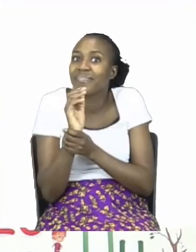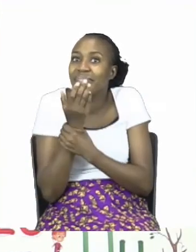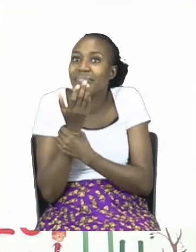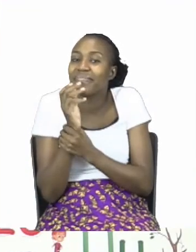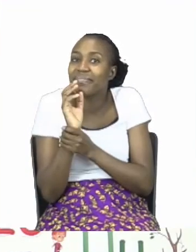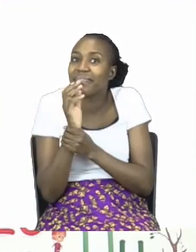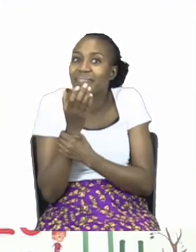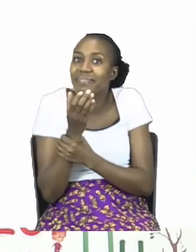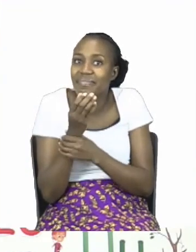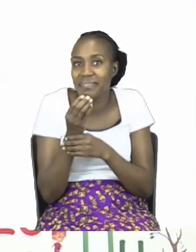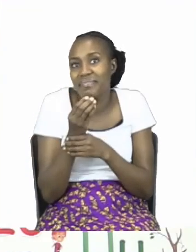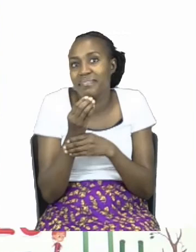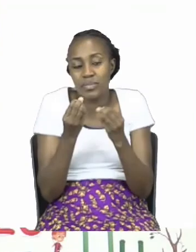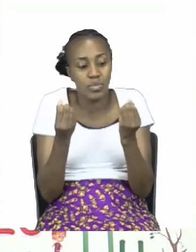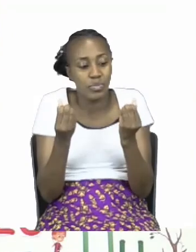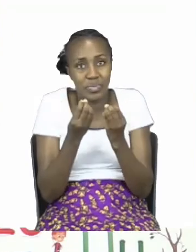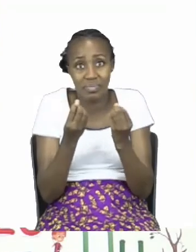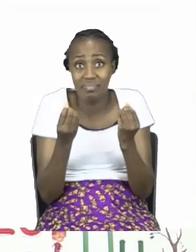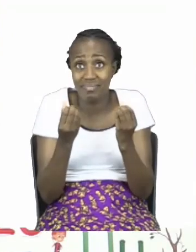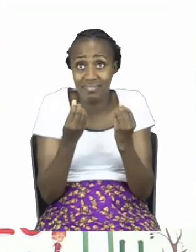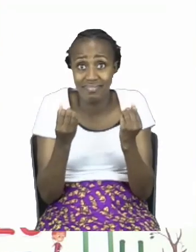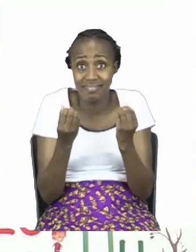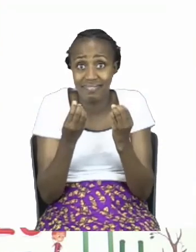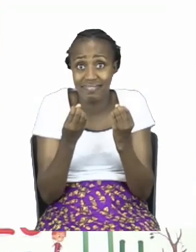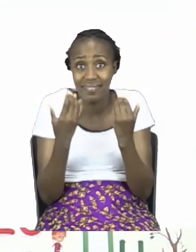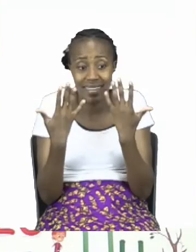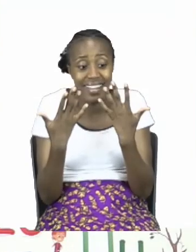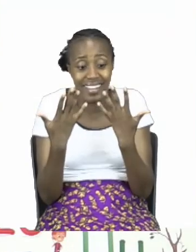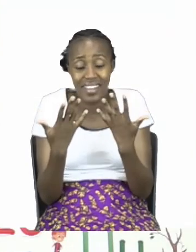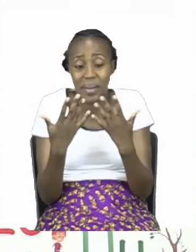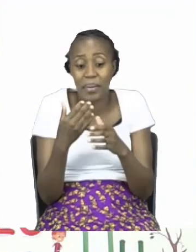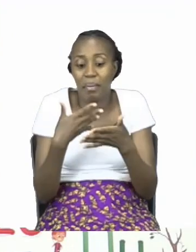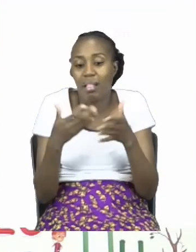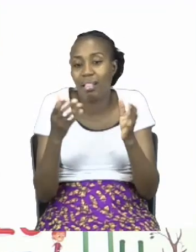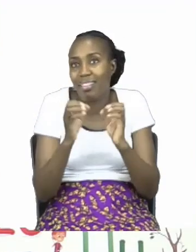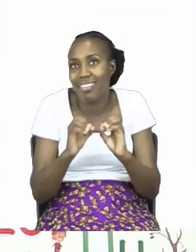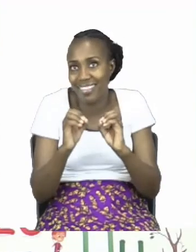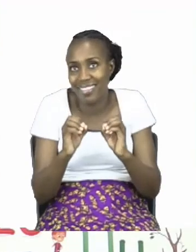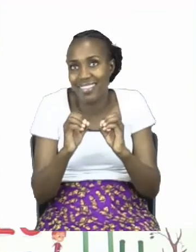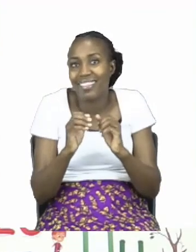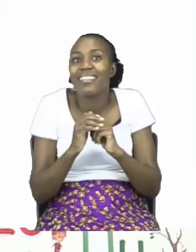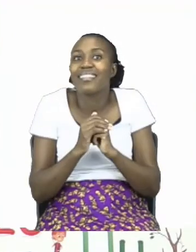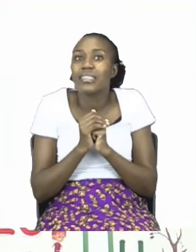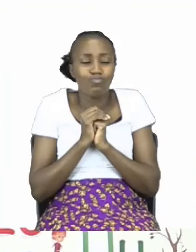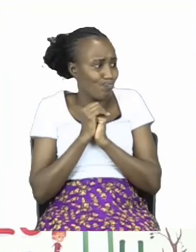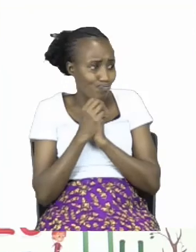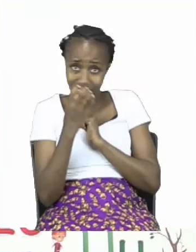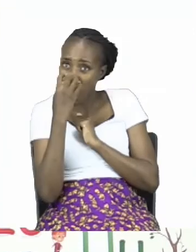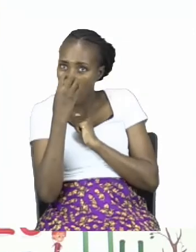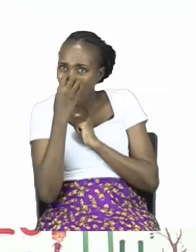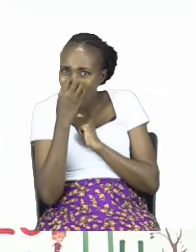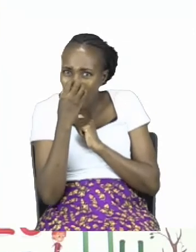our fingertips too. Make sure your hands are dry before you touch anything else. I think Sashi has been trying to